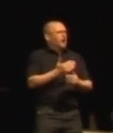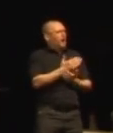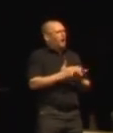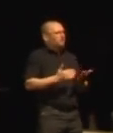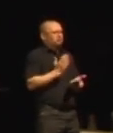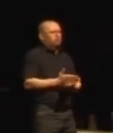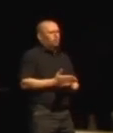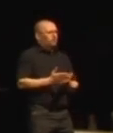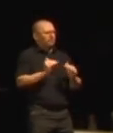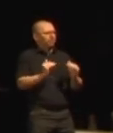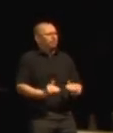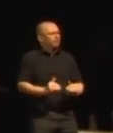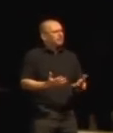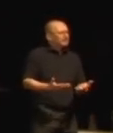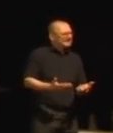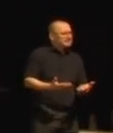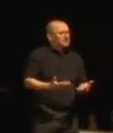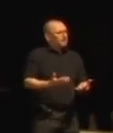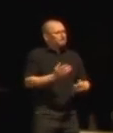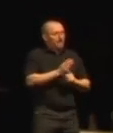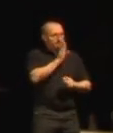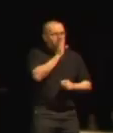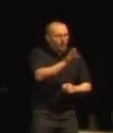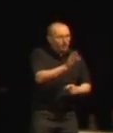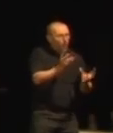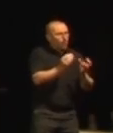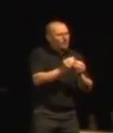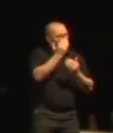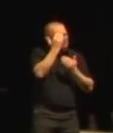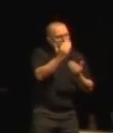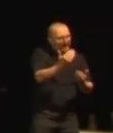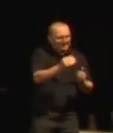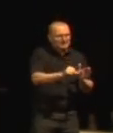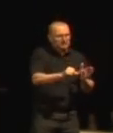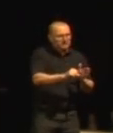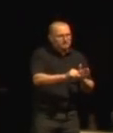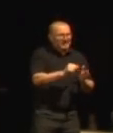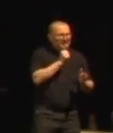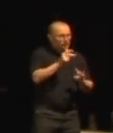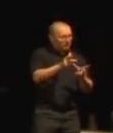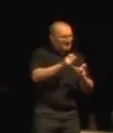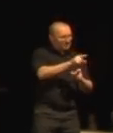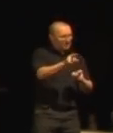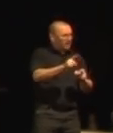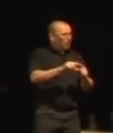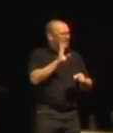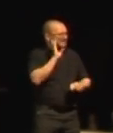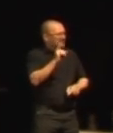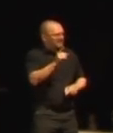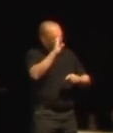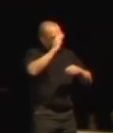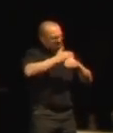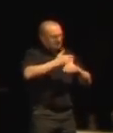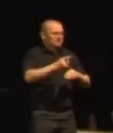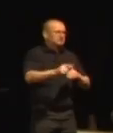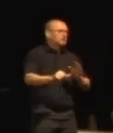Doing so respectfully is hard. Doing so when others don't seem to be listening is harder. And hearing such comments when one is